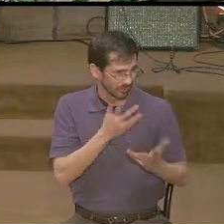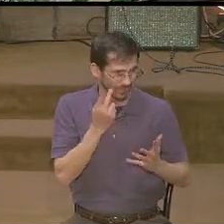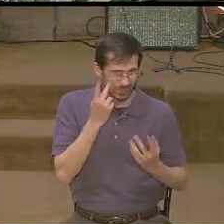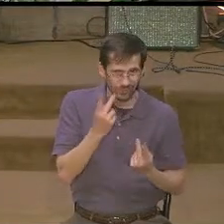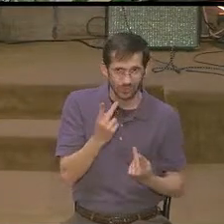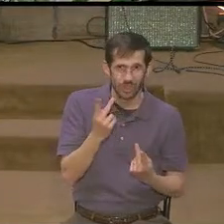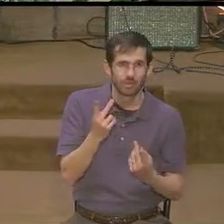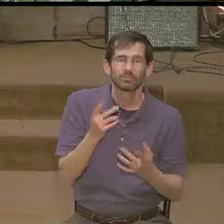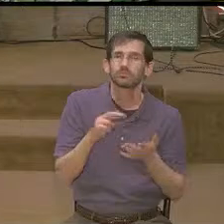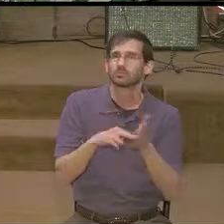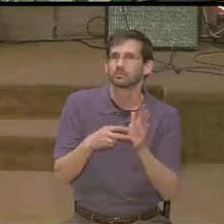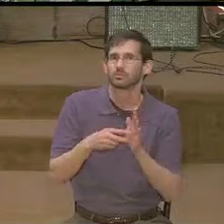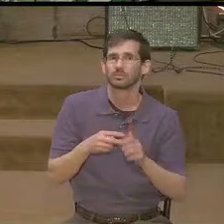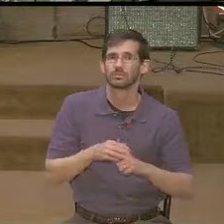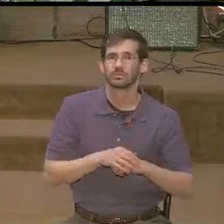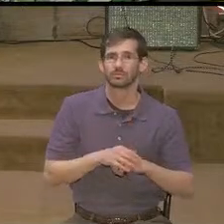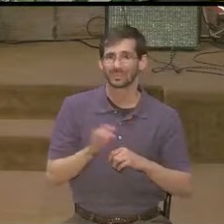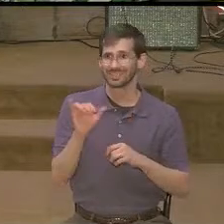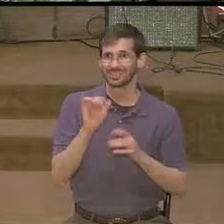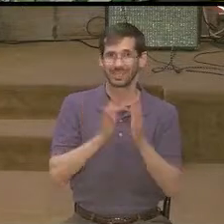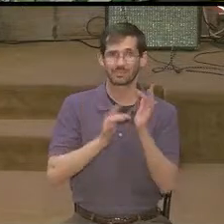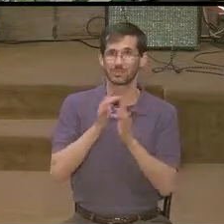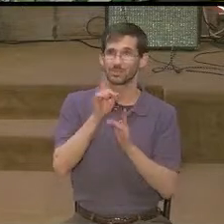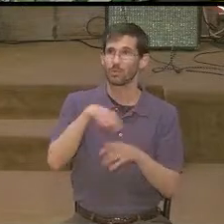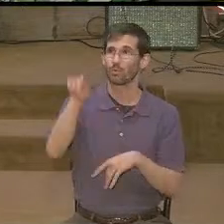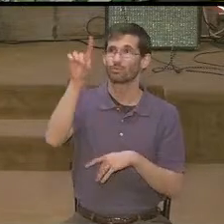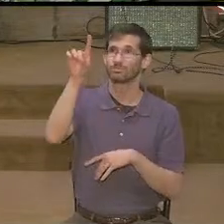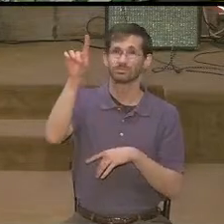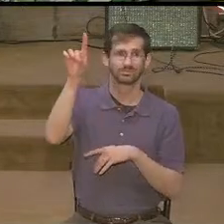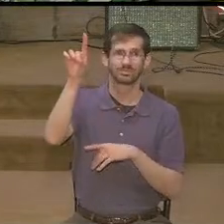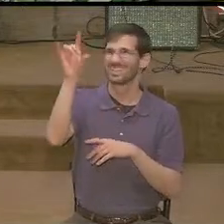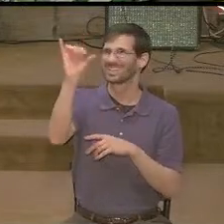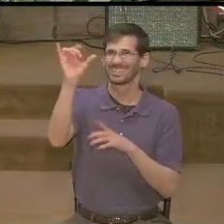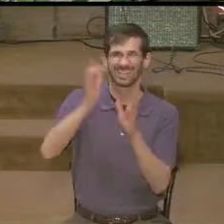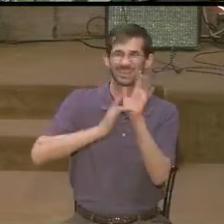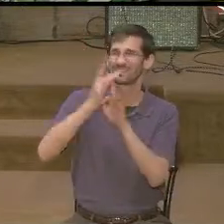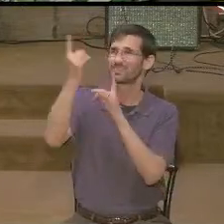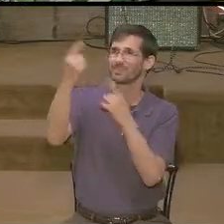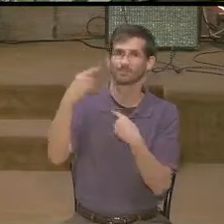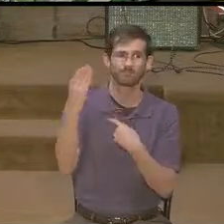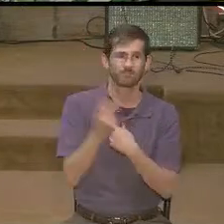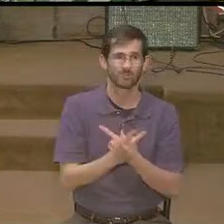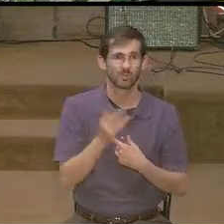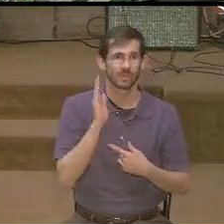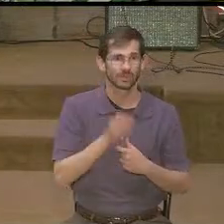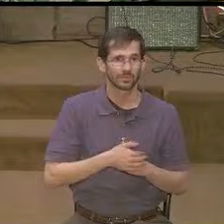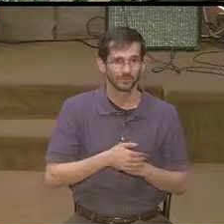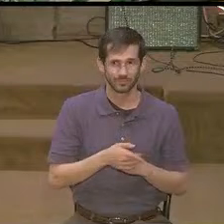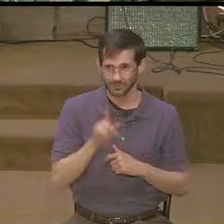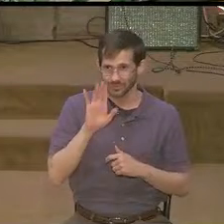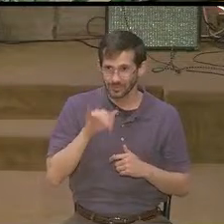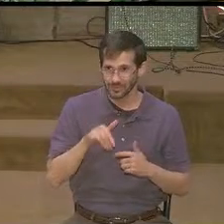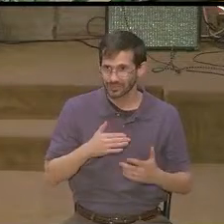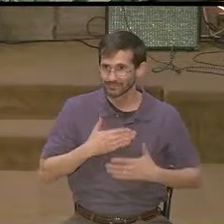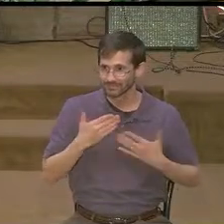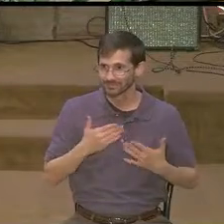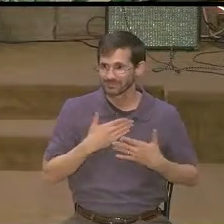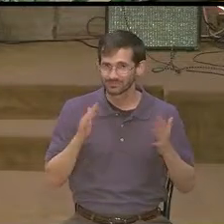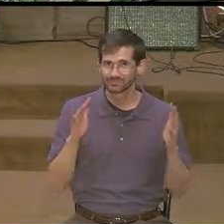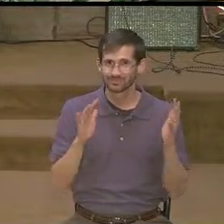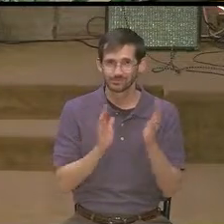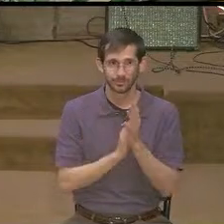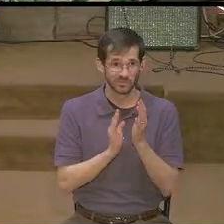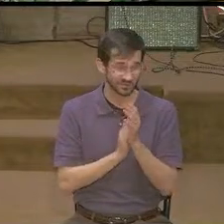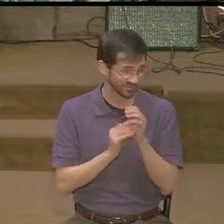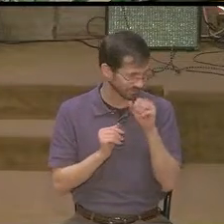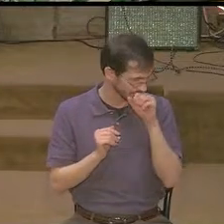him go up. In other words, the same Jesus who went up is the same Jesus who's going to come down. Anybody glad about that?